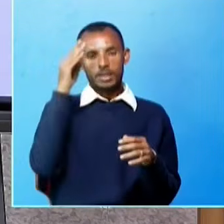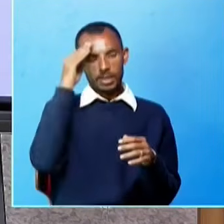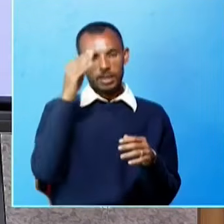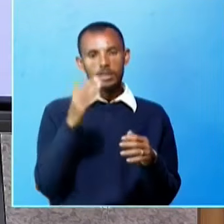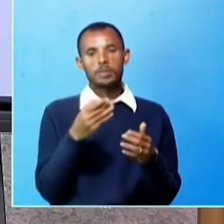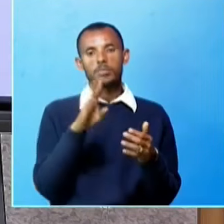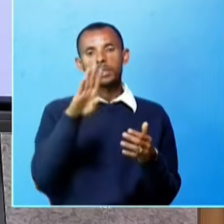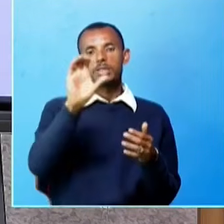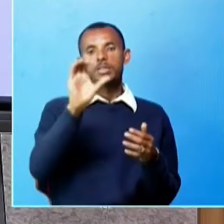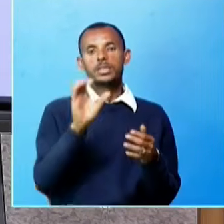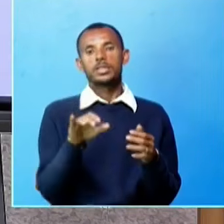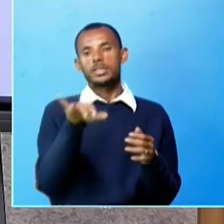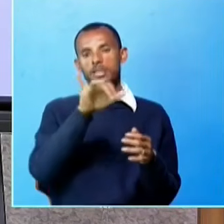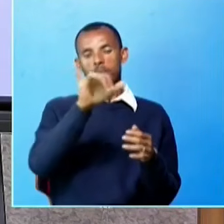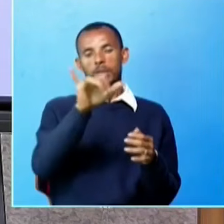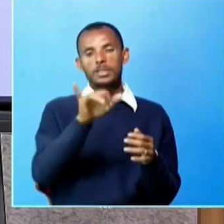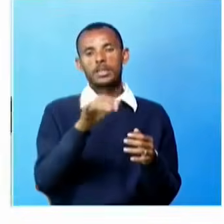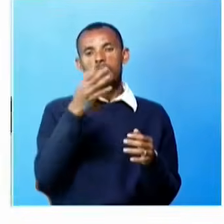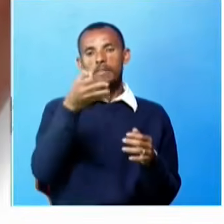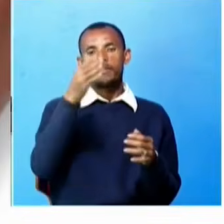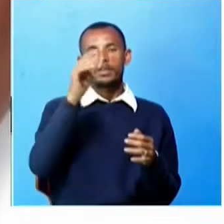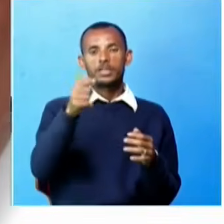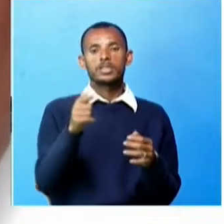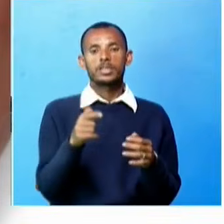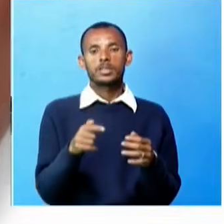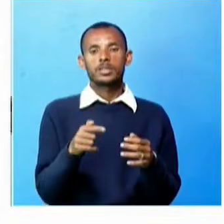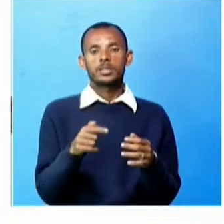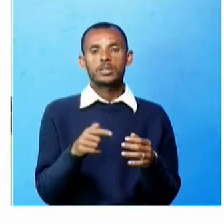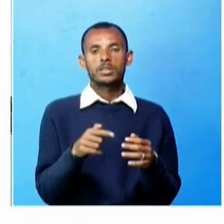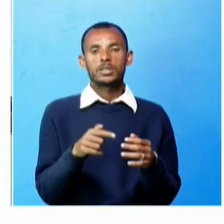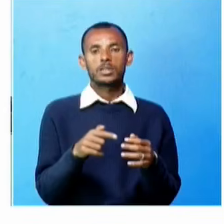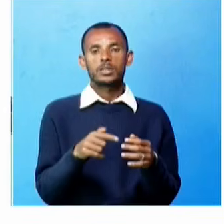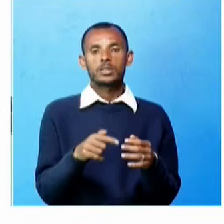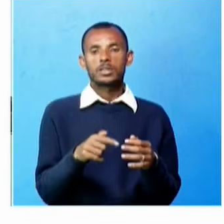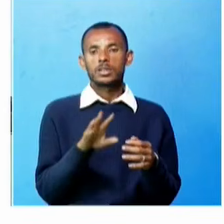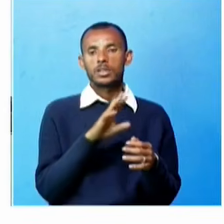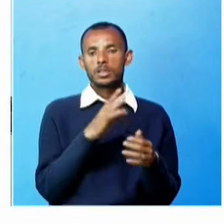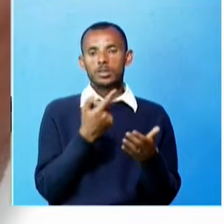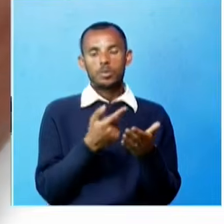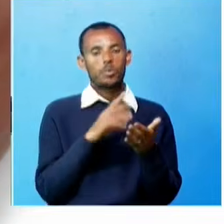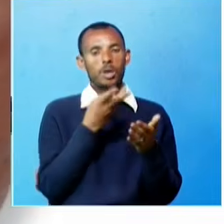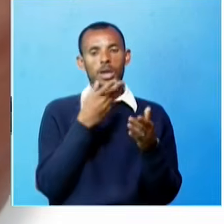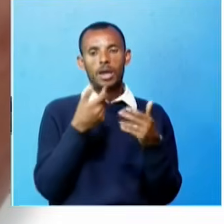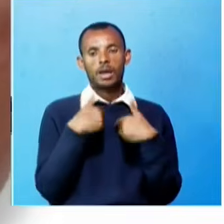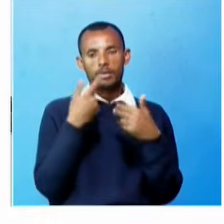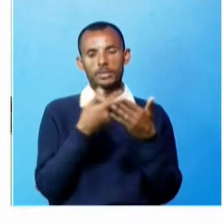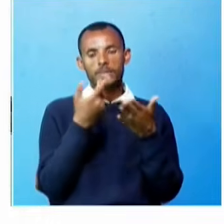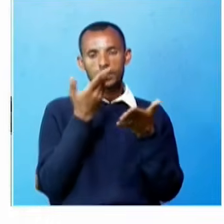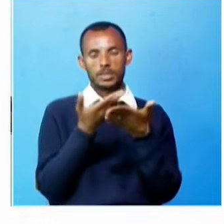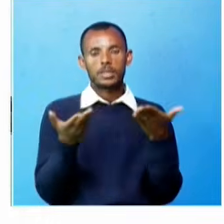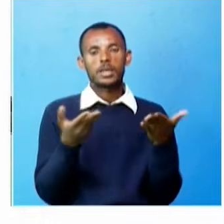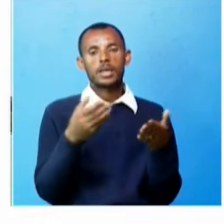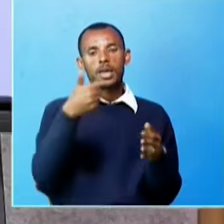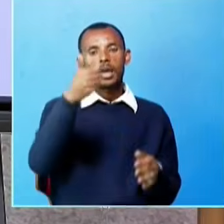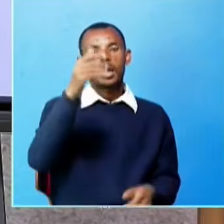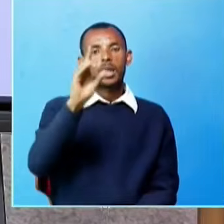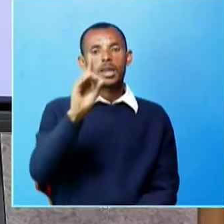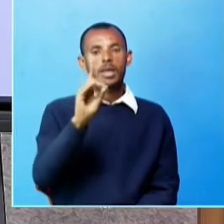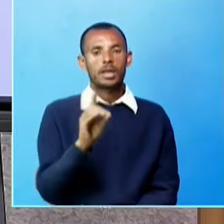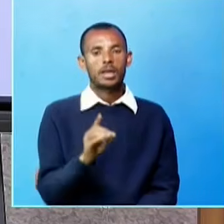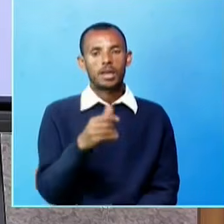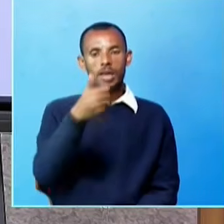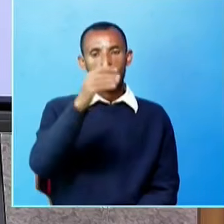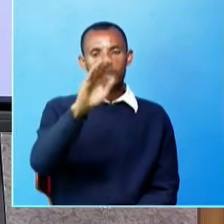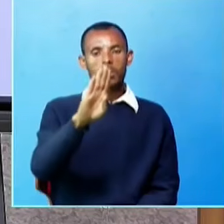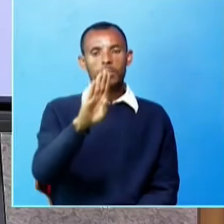BC as FG. Okay, so we do have this thing. And the last one is AB, this